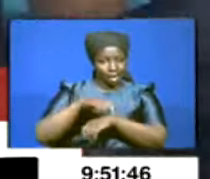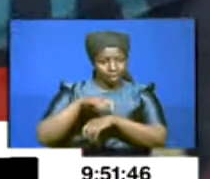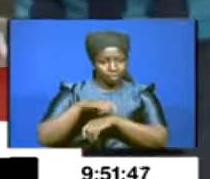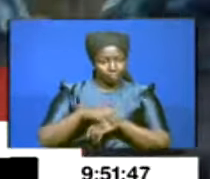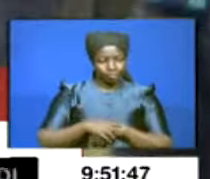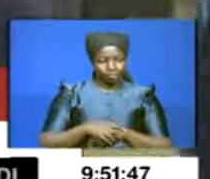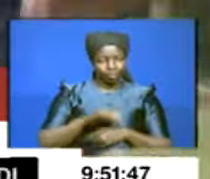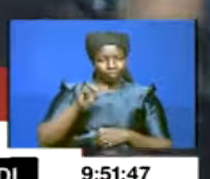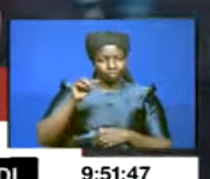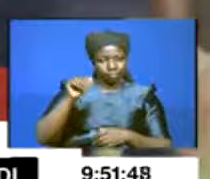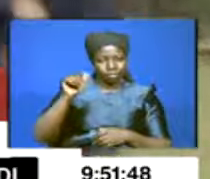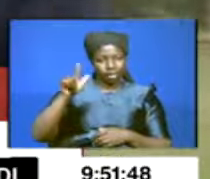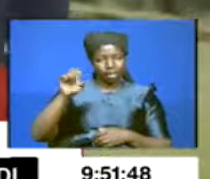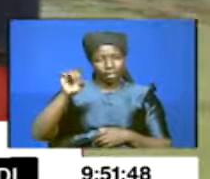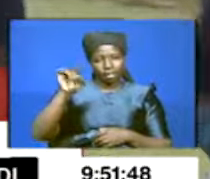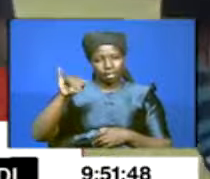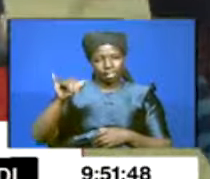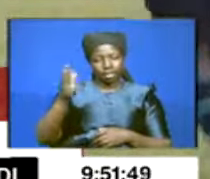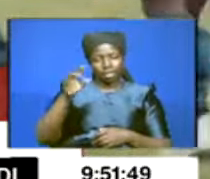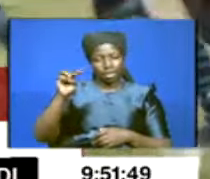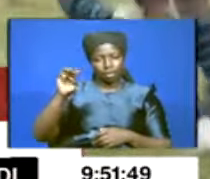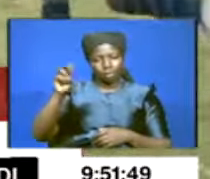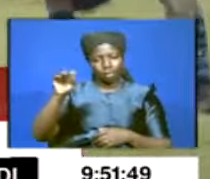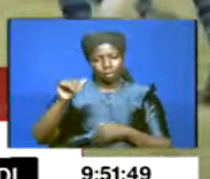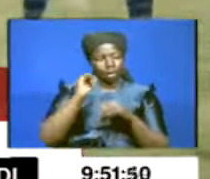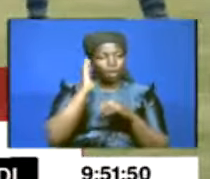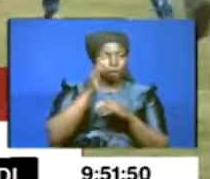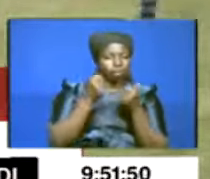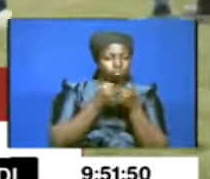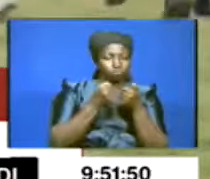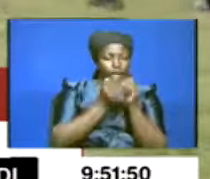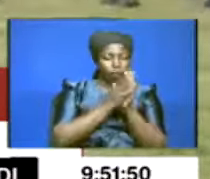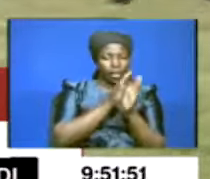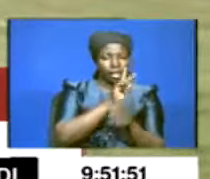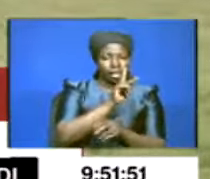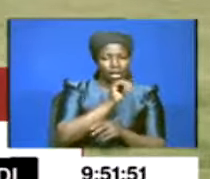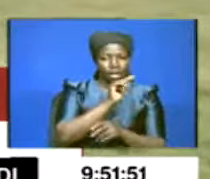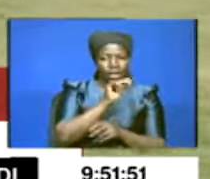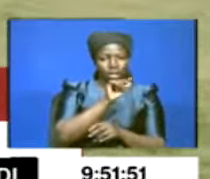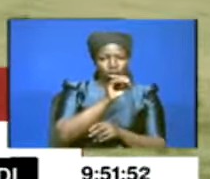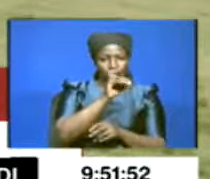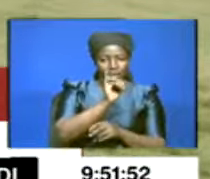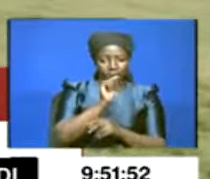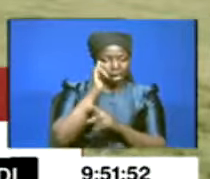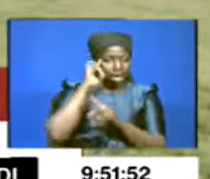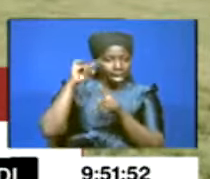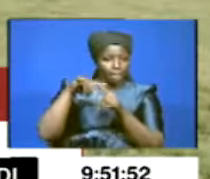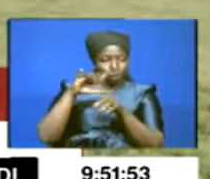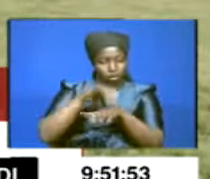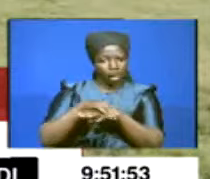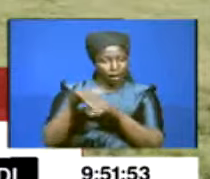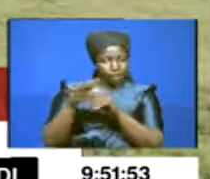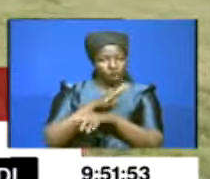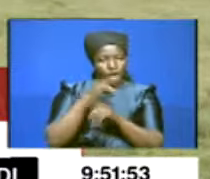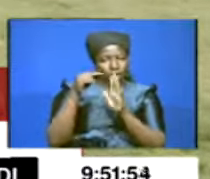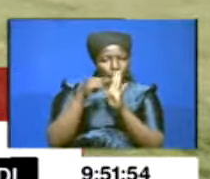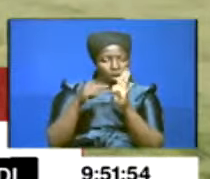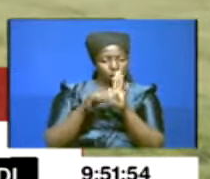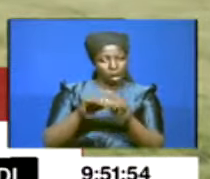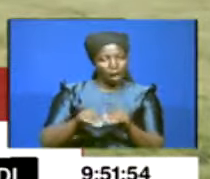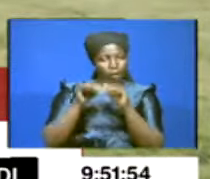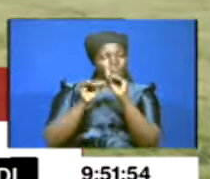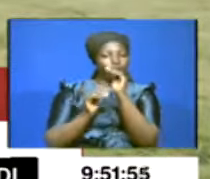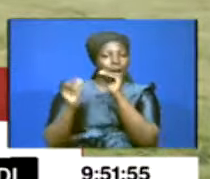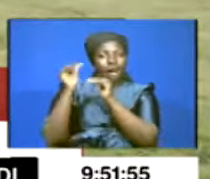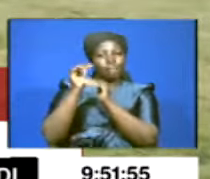Malezi Mema Academy will play Kangoya Ravens tomorrow, hoping to collect maximum points to move above leaders Emirates in the Kiambu